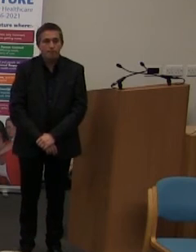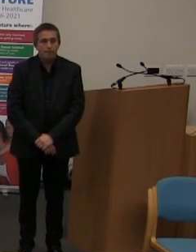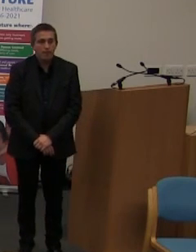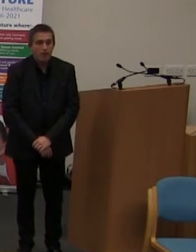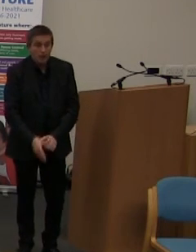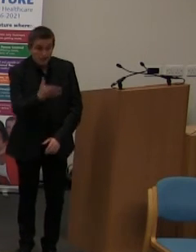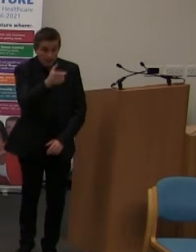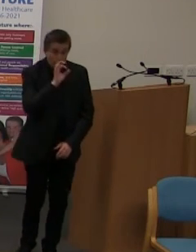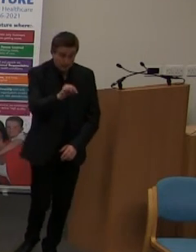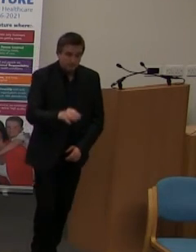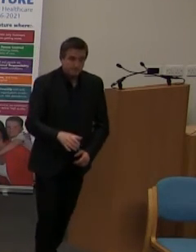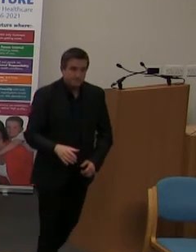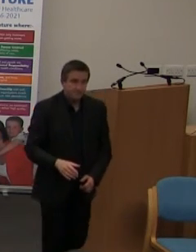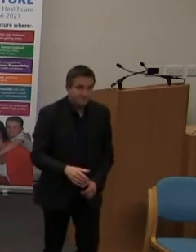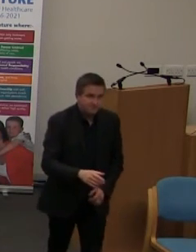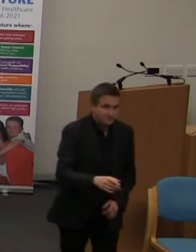Yes.